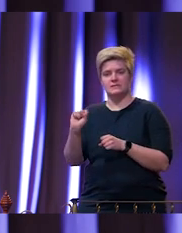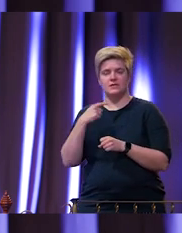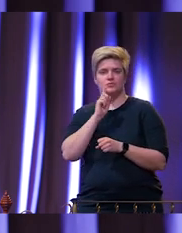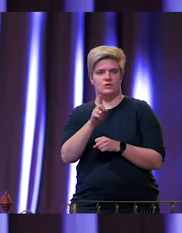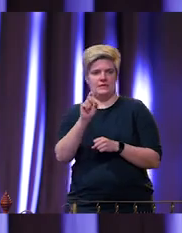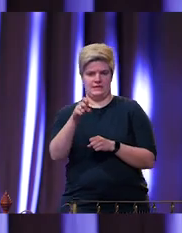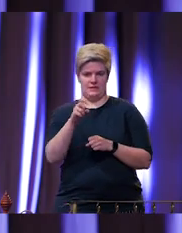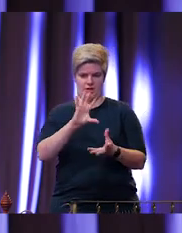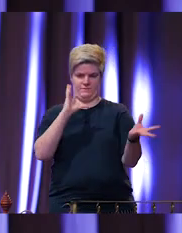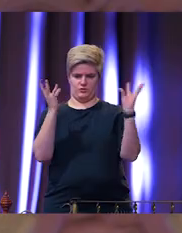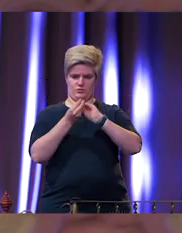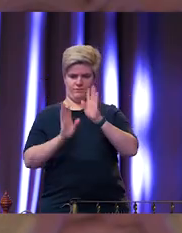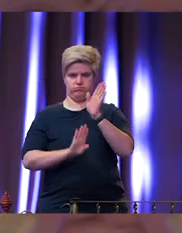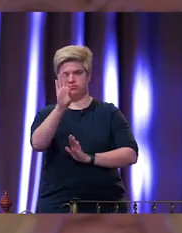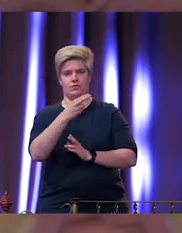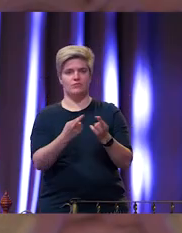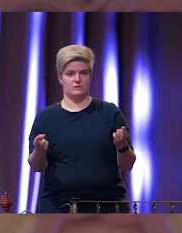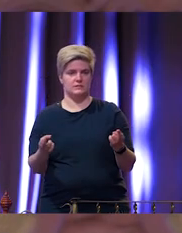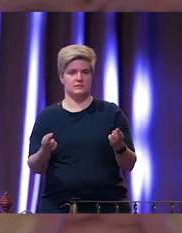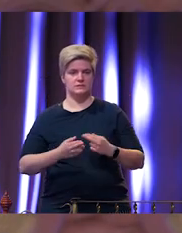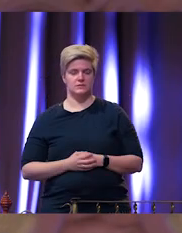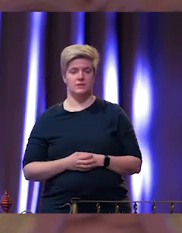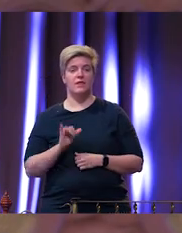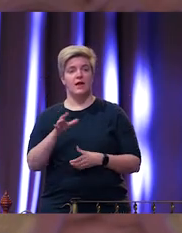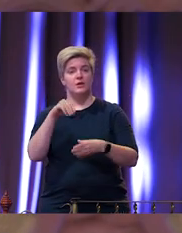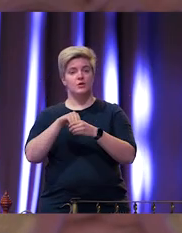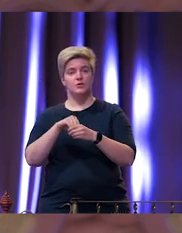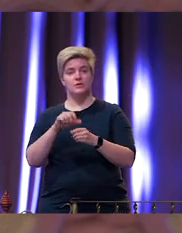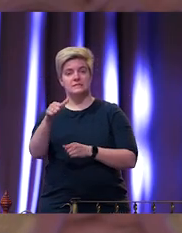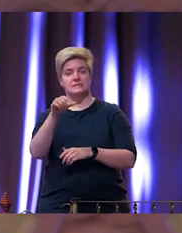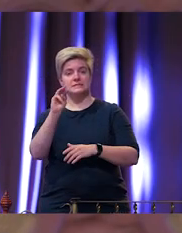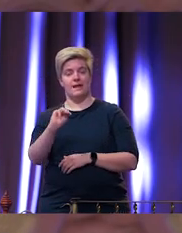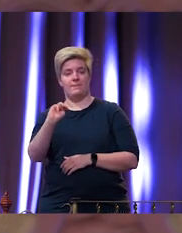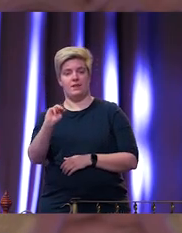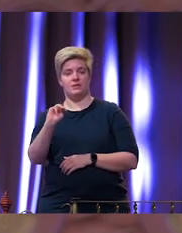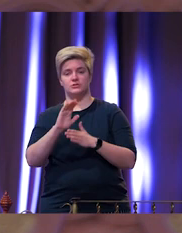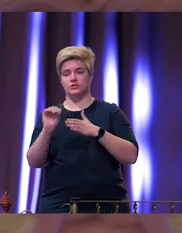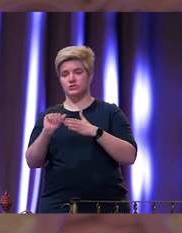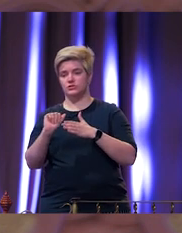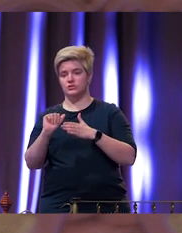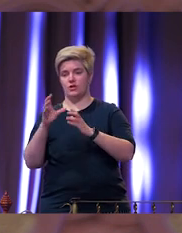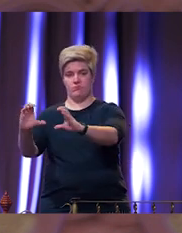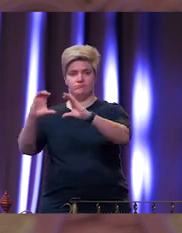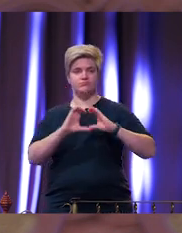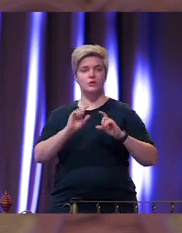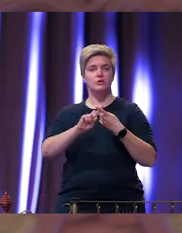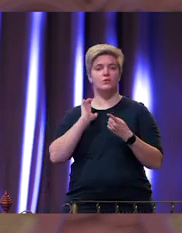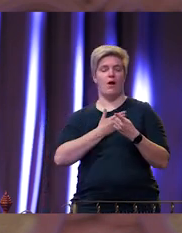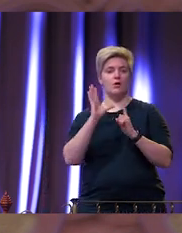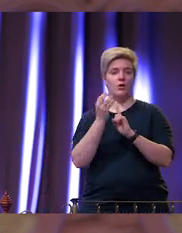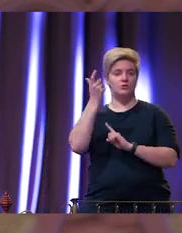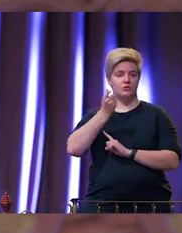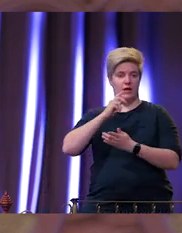transformational influx of resources, which included a $10 million boost to our cultural grants program that came